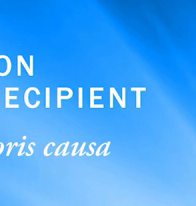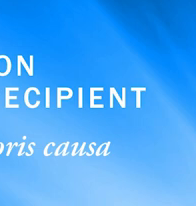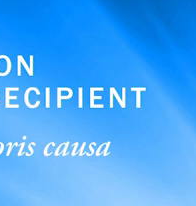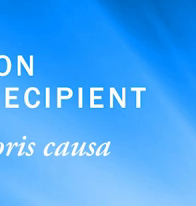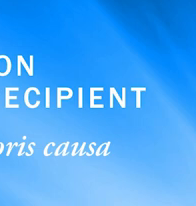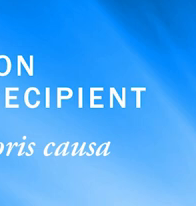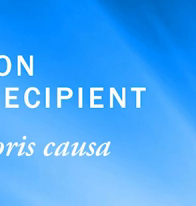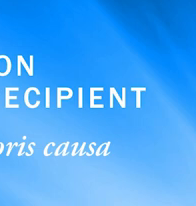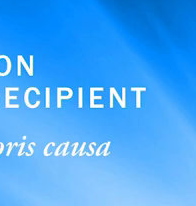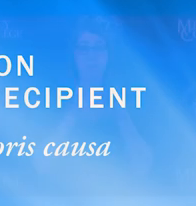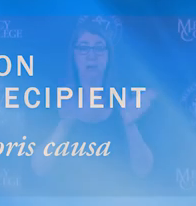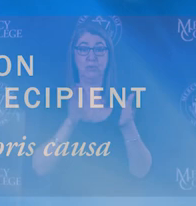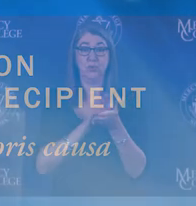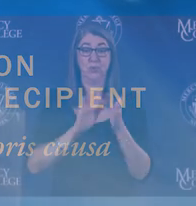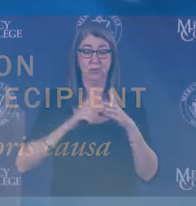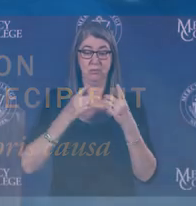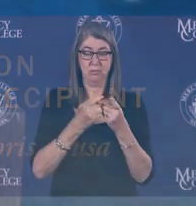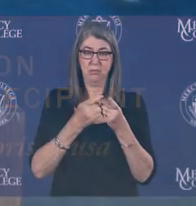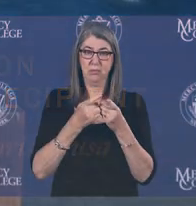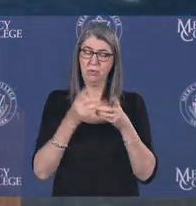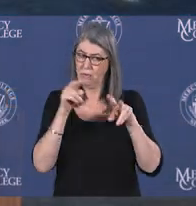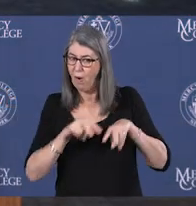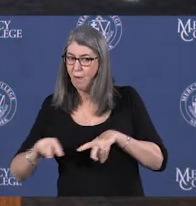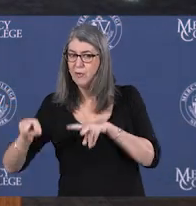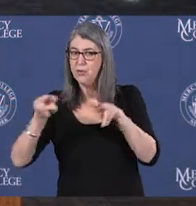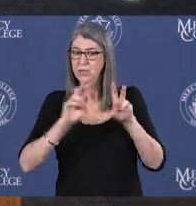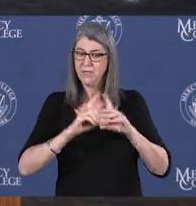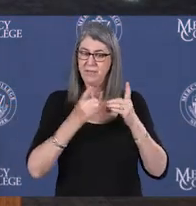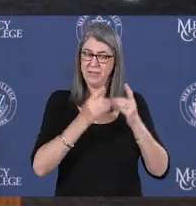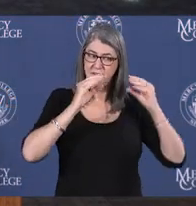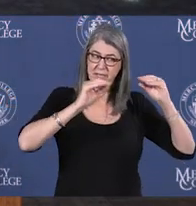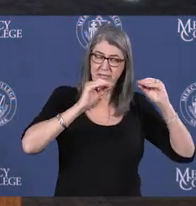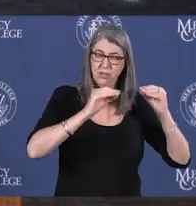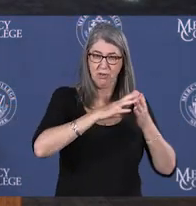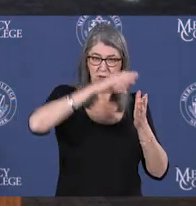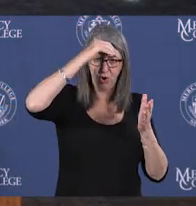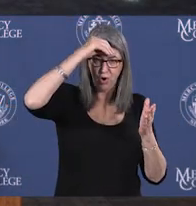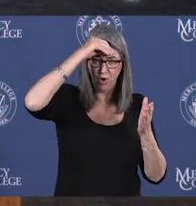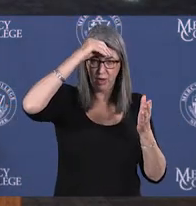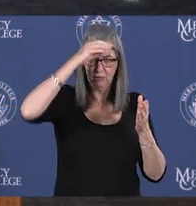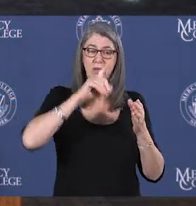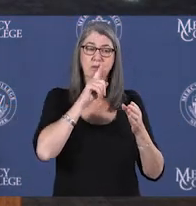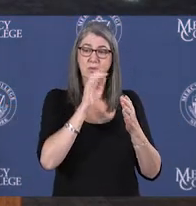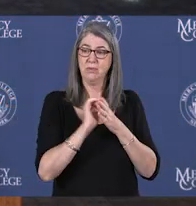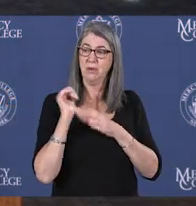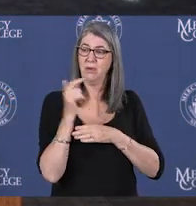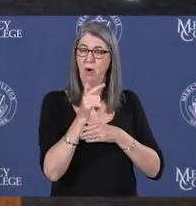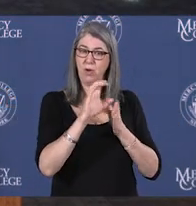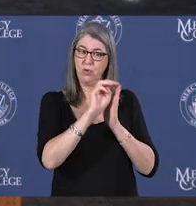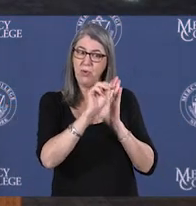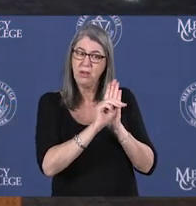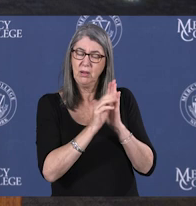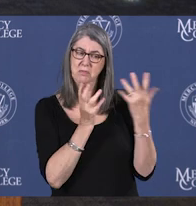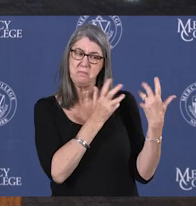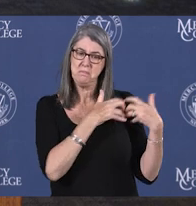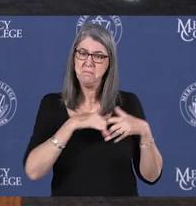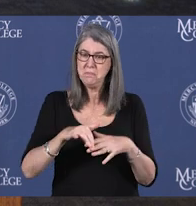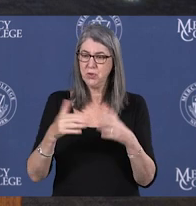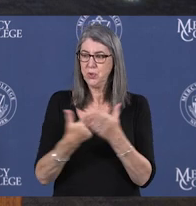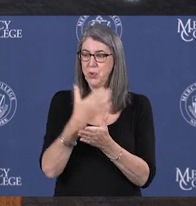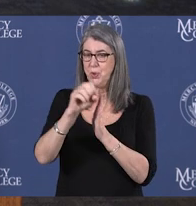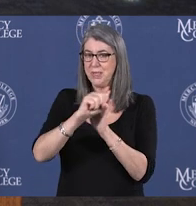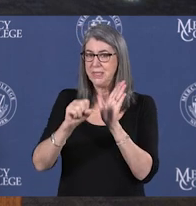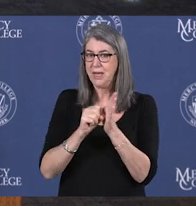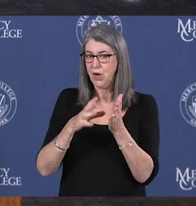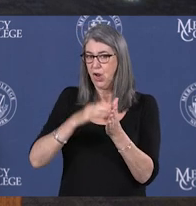of the Yonkers Public School District, you oversaw the Division of Teaching and Learning, ensuring that all curricula aligned to the New